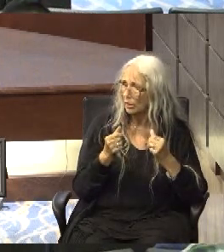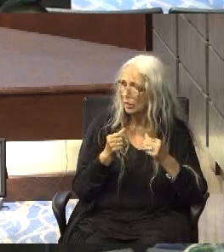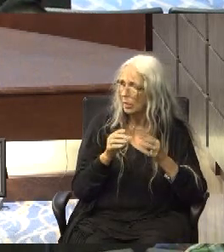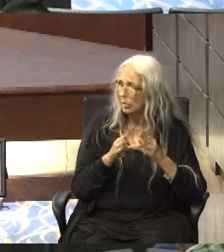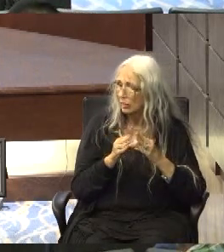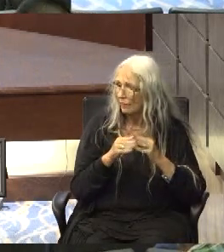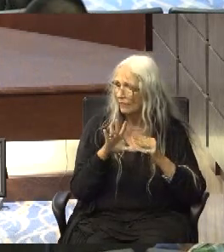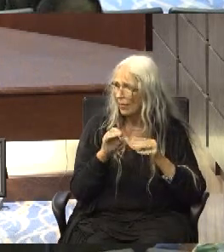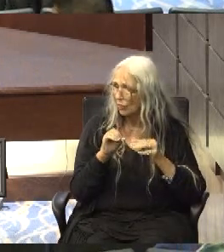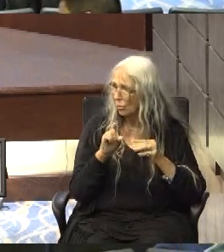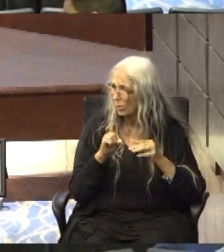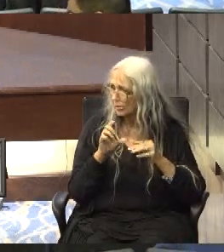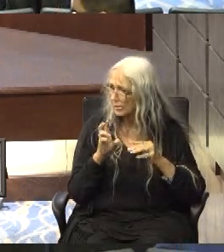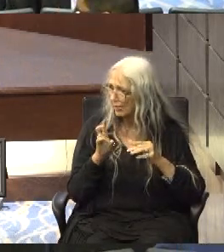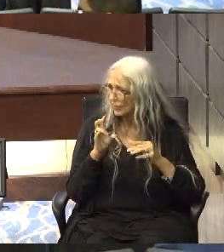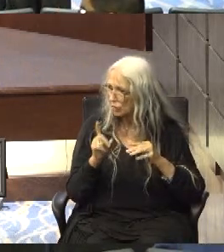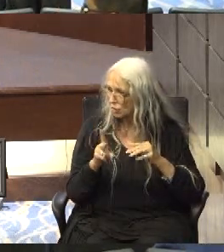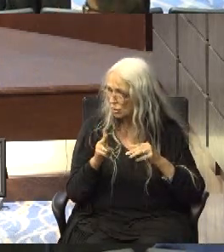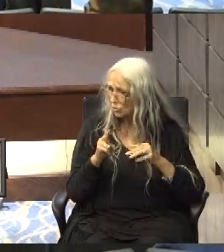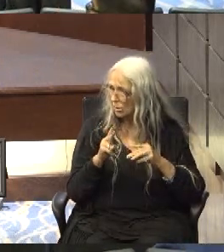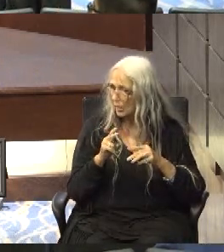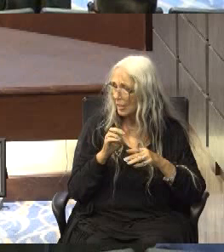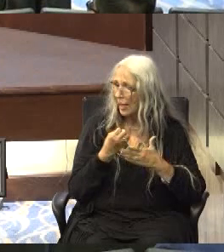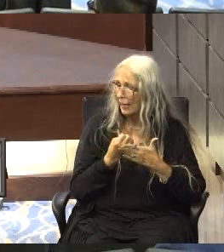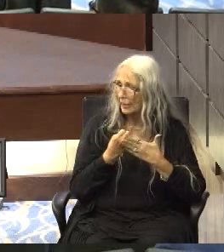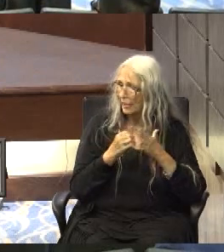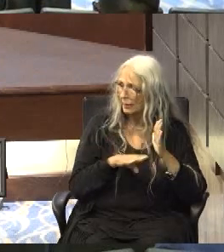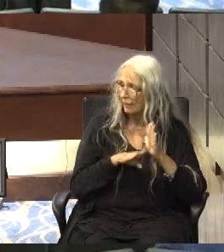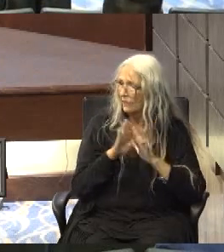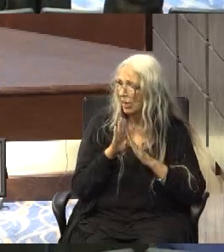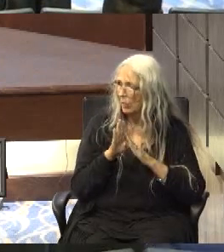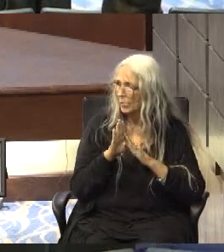Section 551.072, and Economic Development,